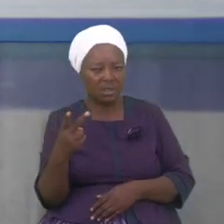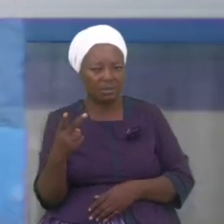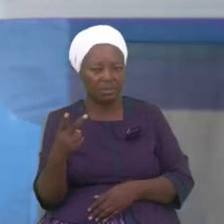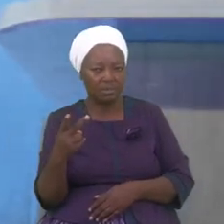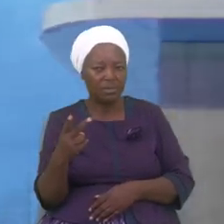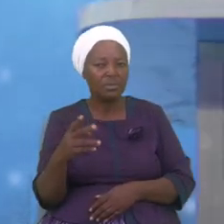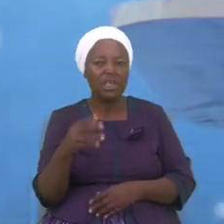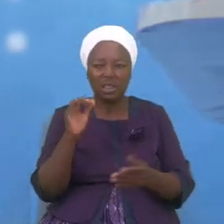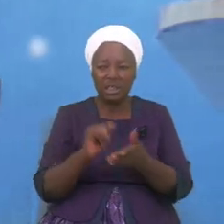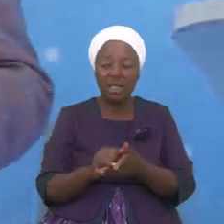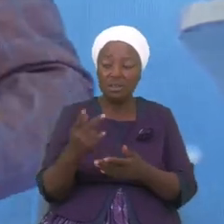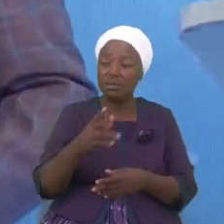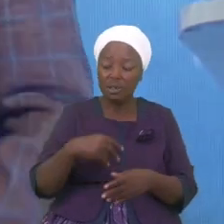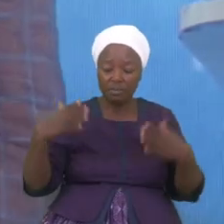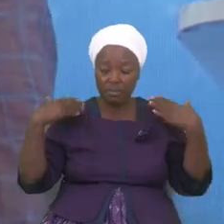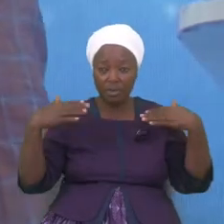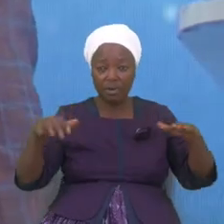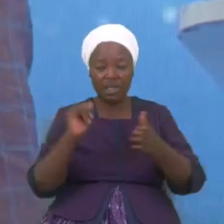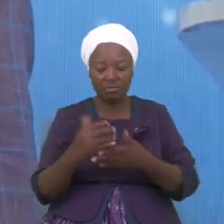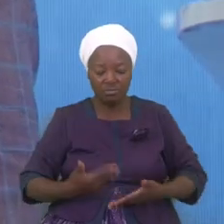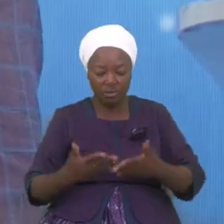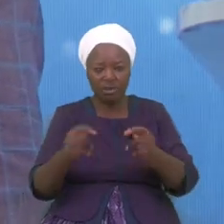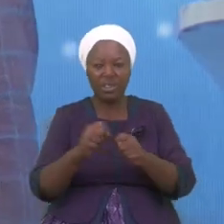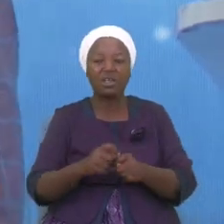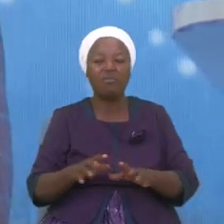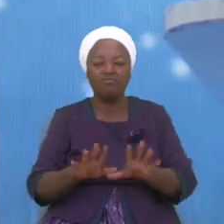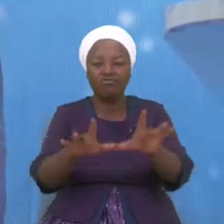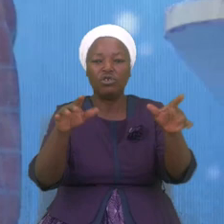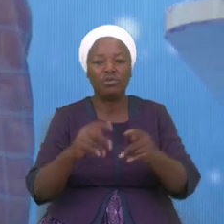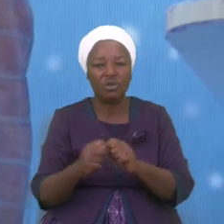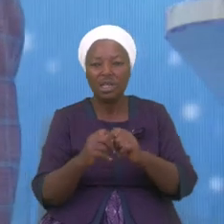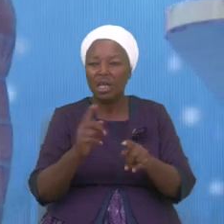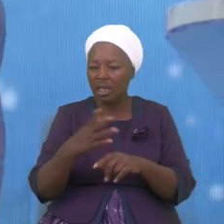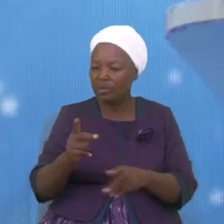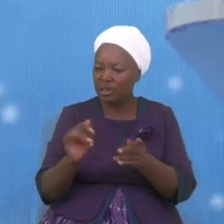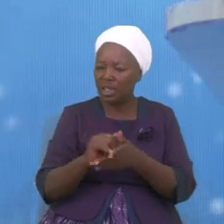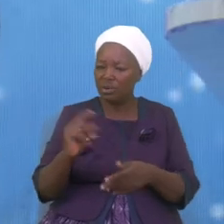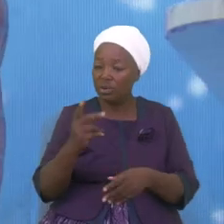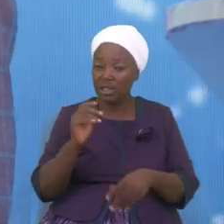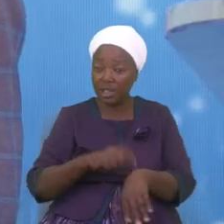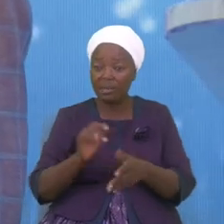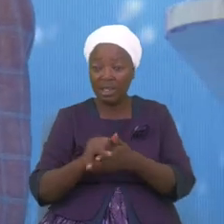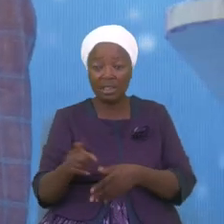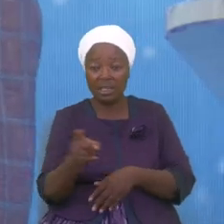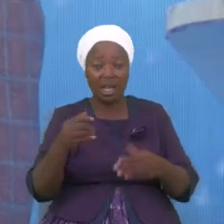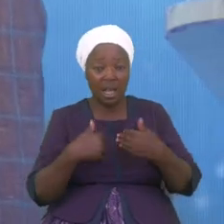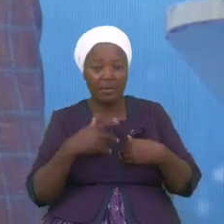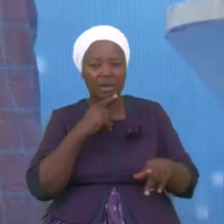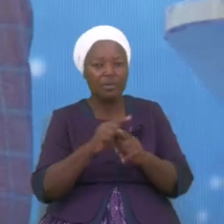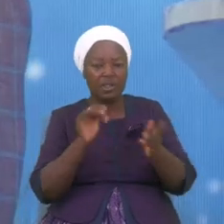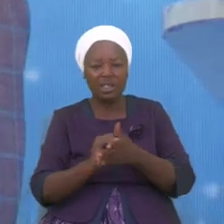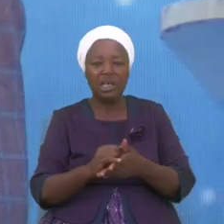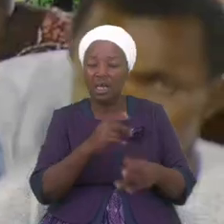feather flock together. There are people, the only friends they have are the people who are looting and, you know,